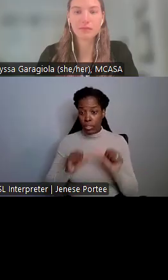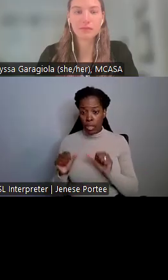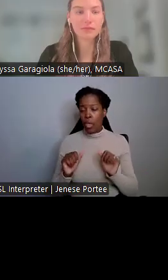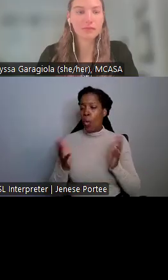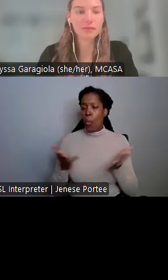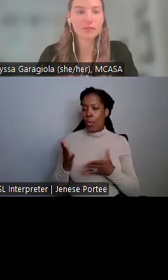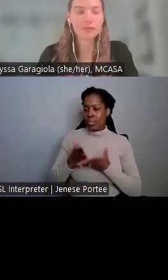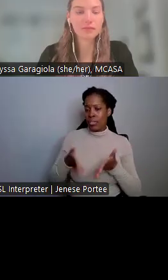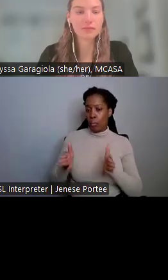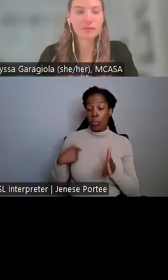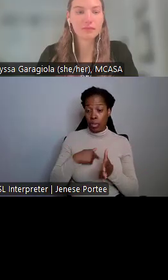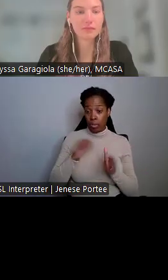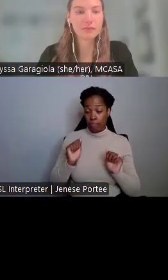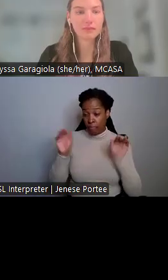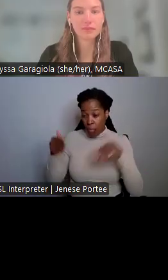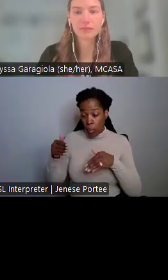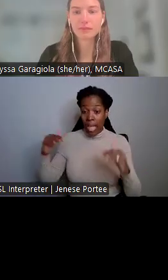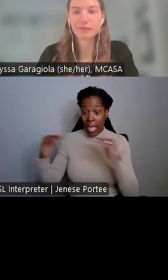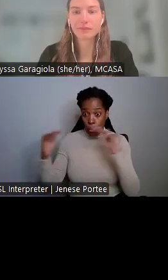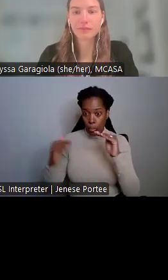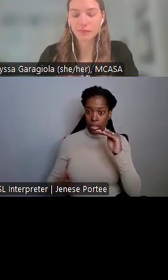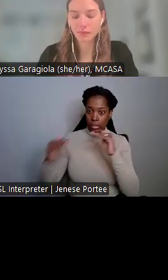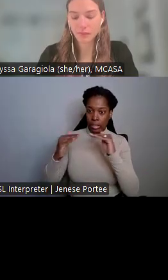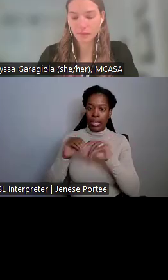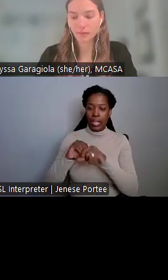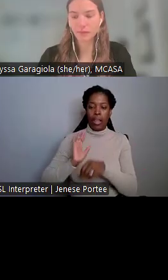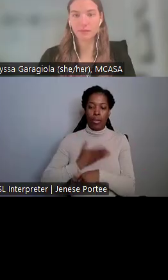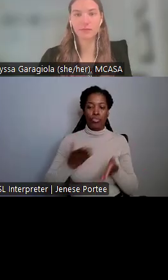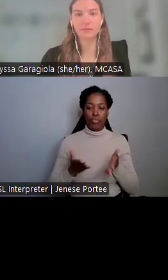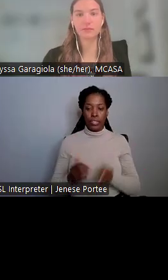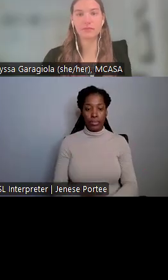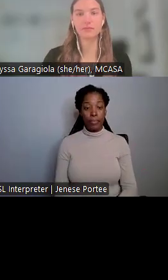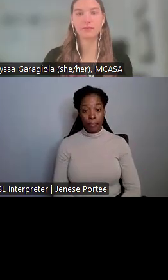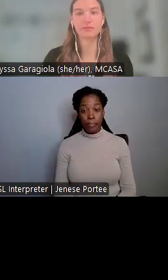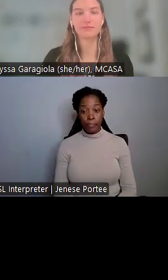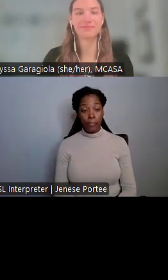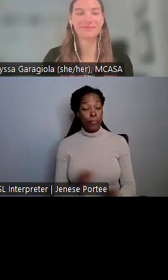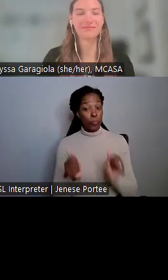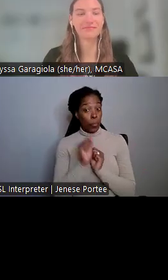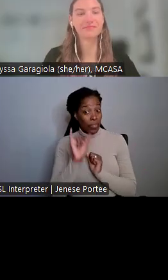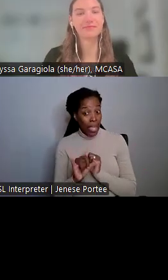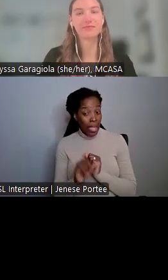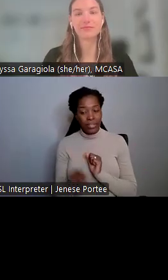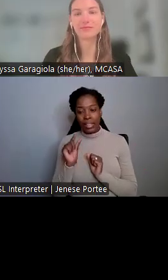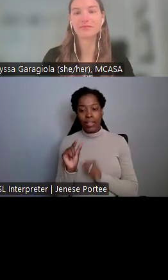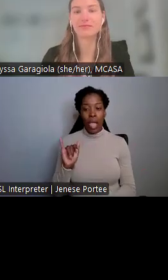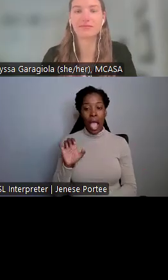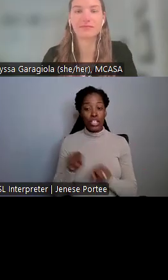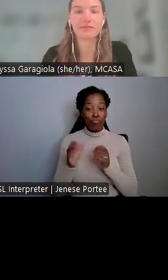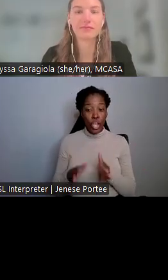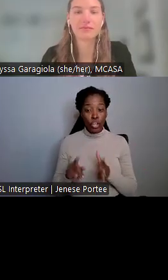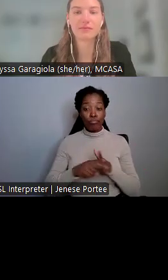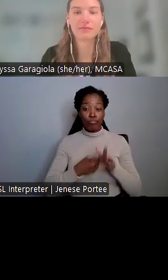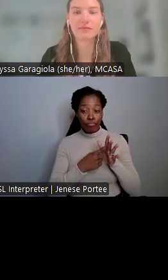our services? So with that, just as a little icebreaker, if you want to put in the